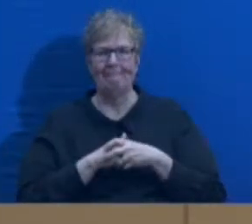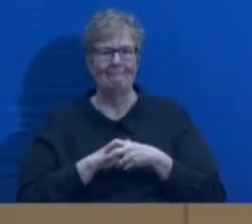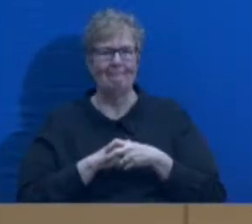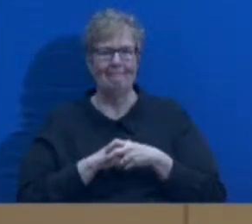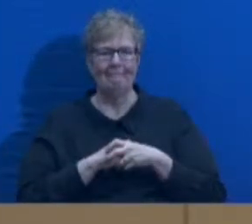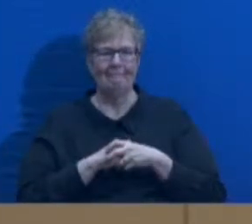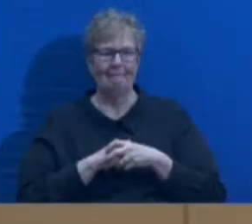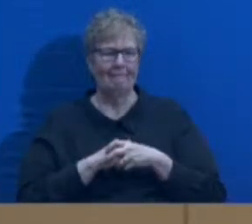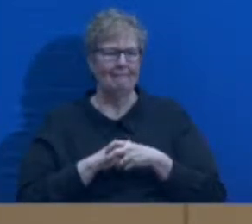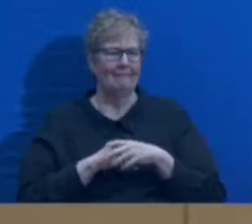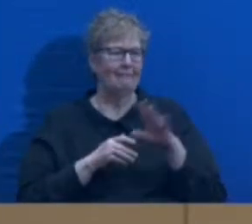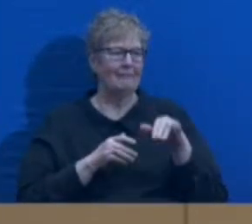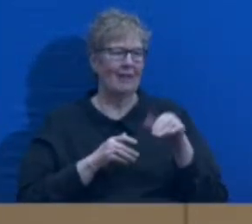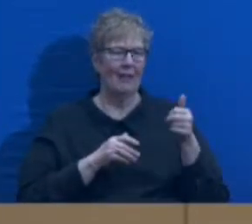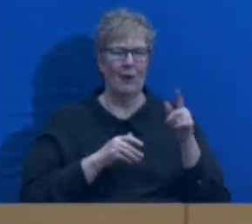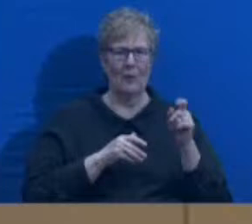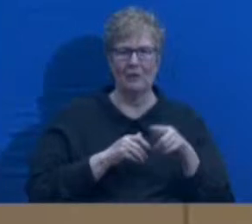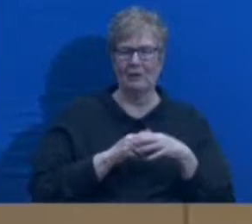Hey, Gibbie.